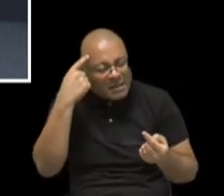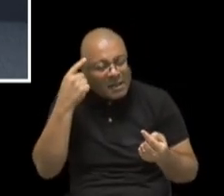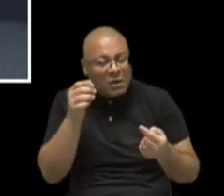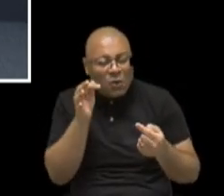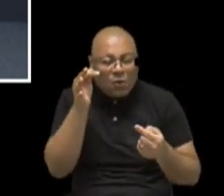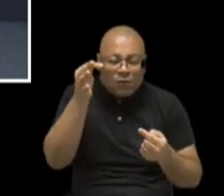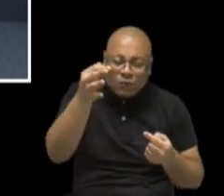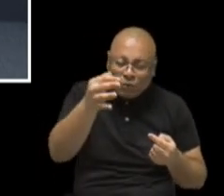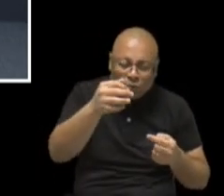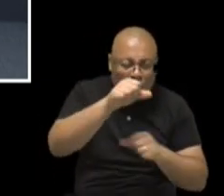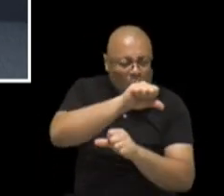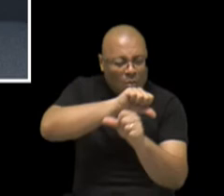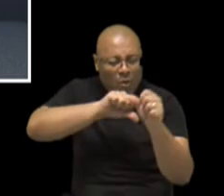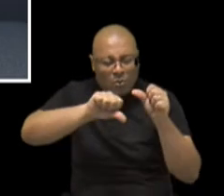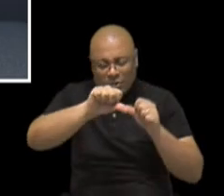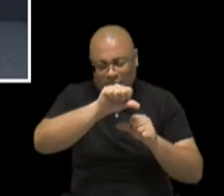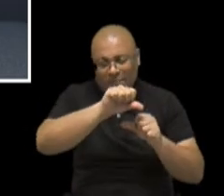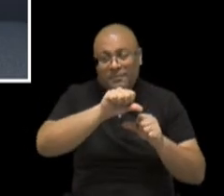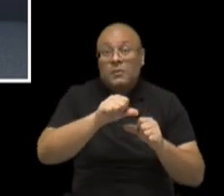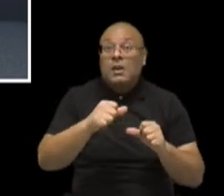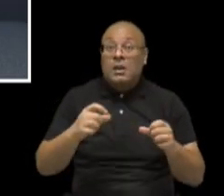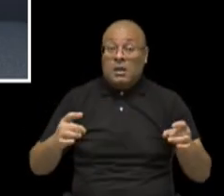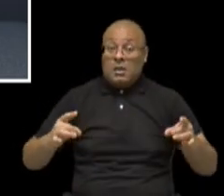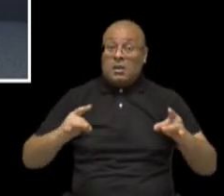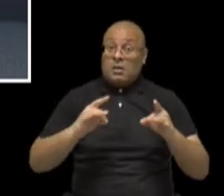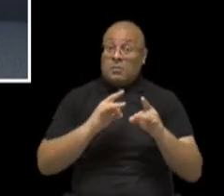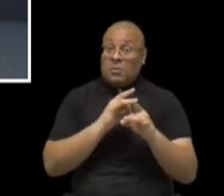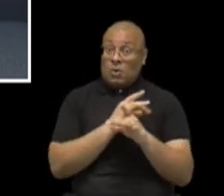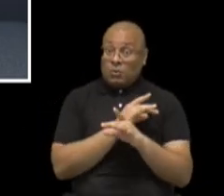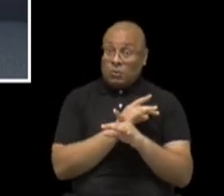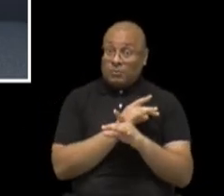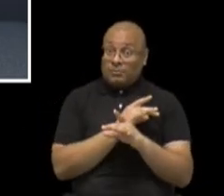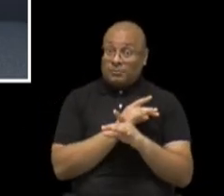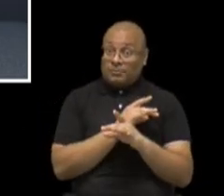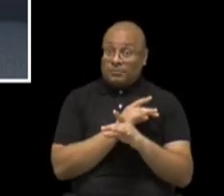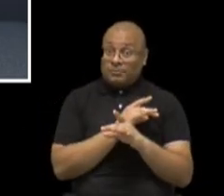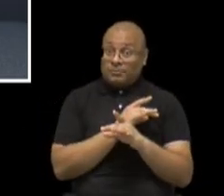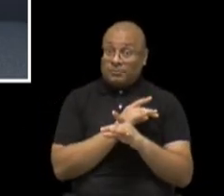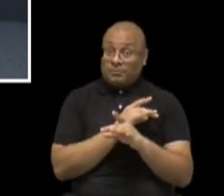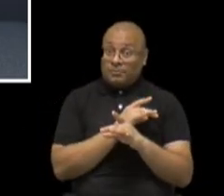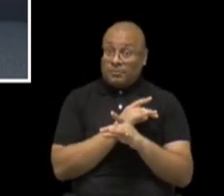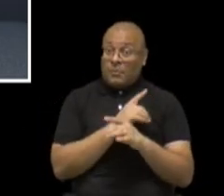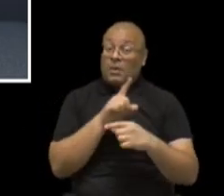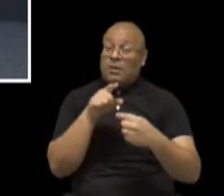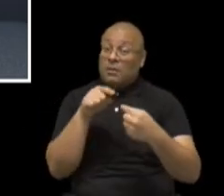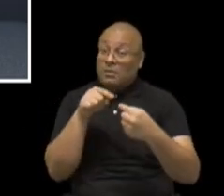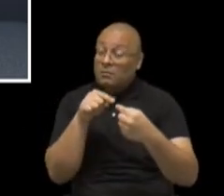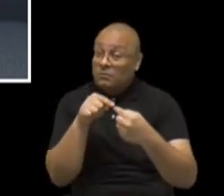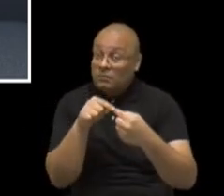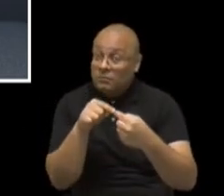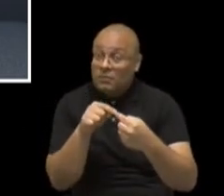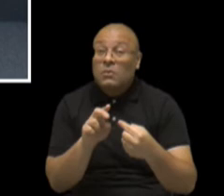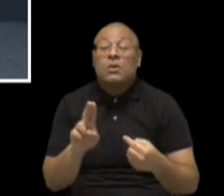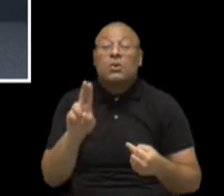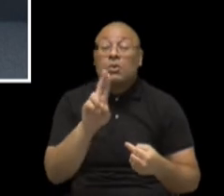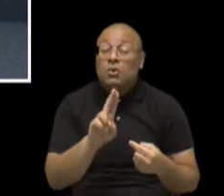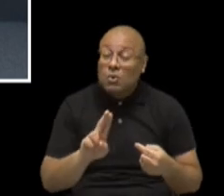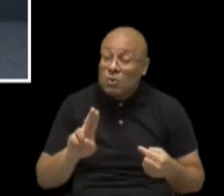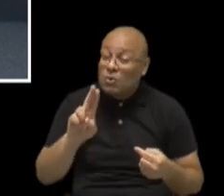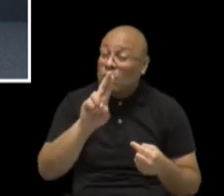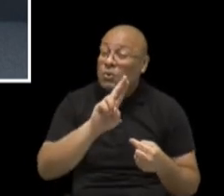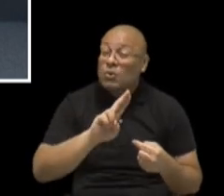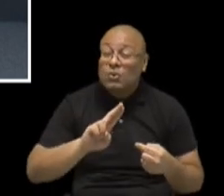And from these chosen submissions, the users will be